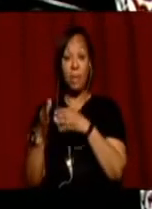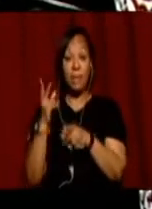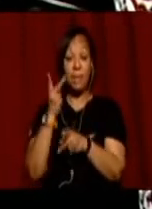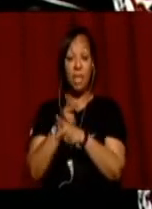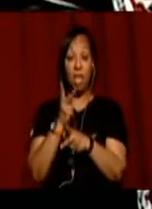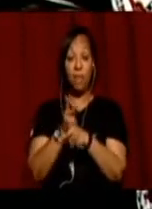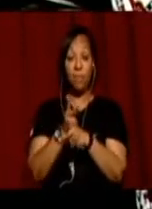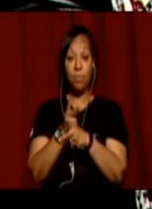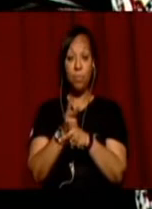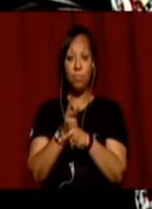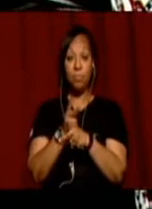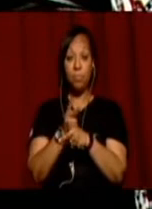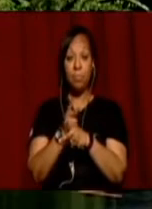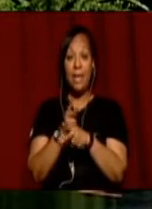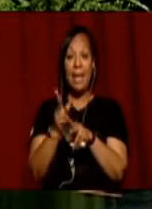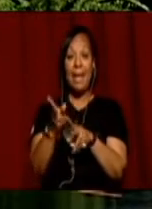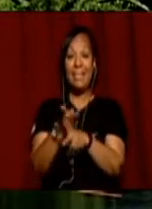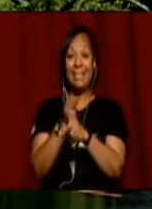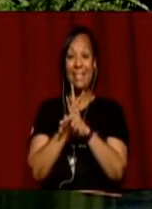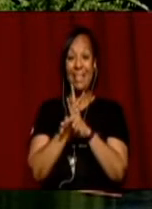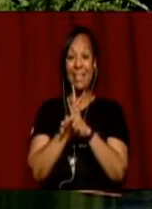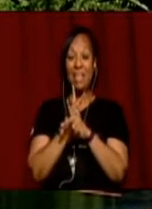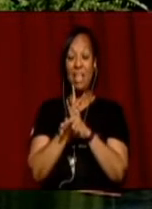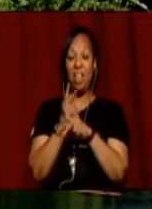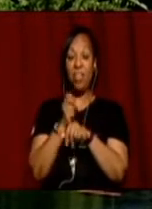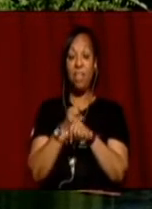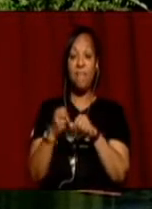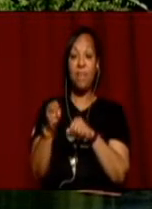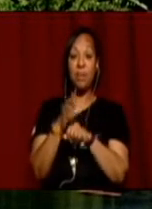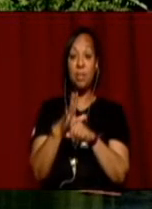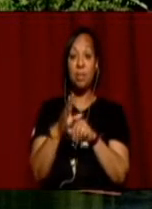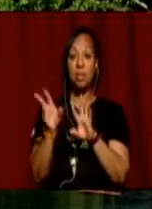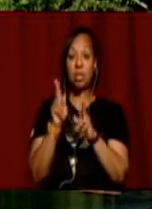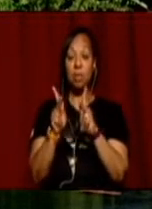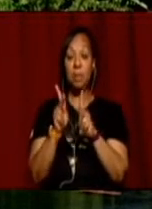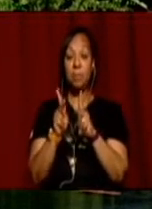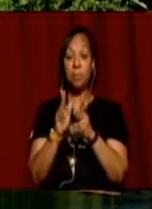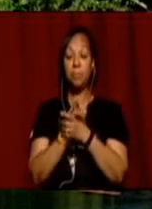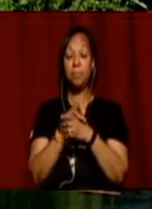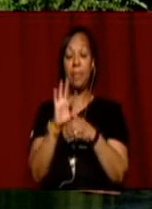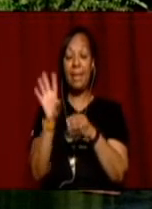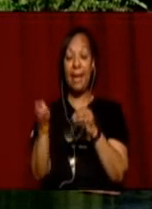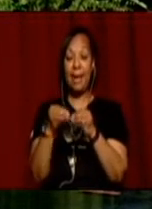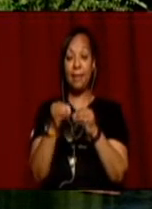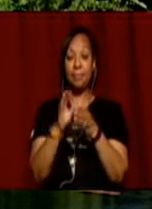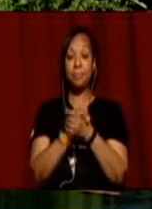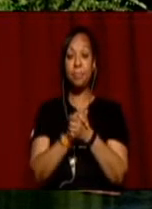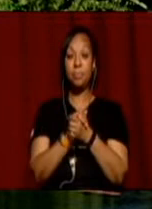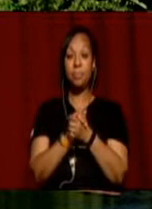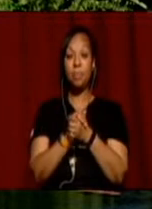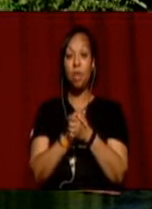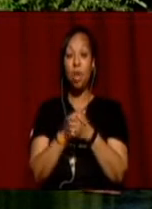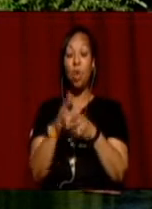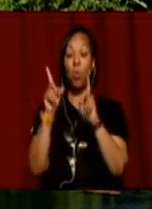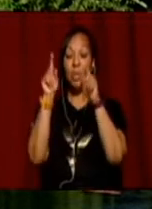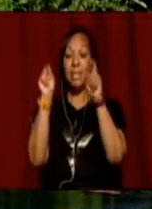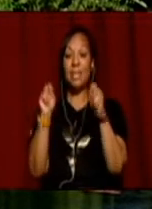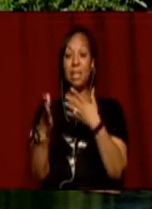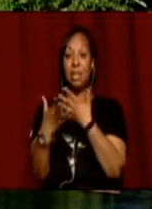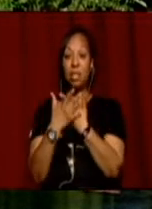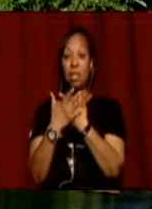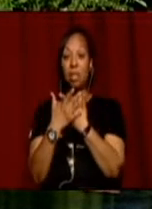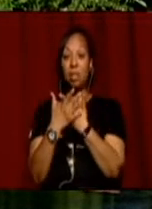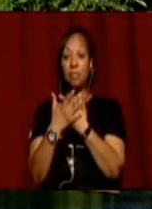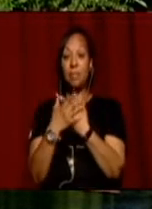about containing the virus and being careful that new people who are coming into the jail don't have it. We're testing at the jail. We're testing